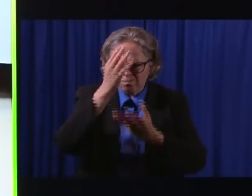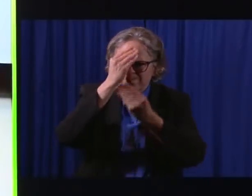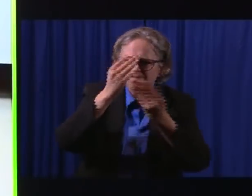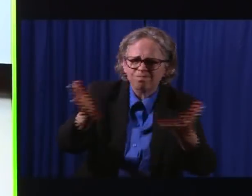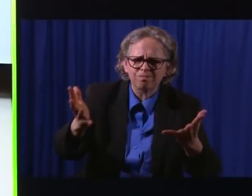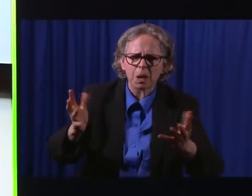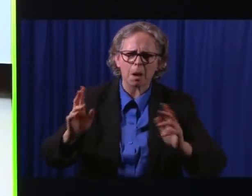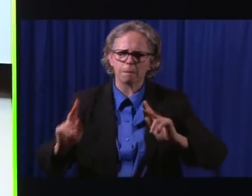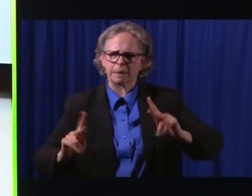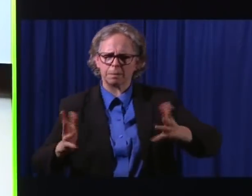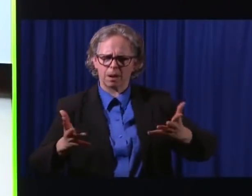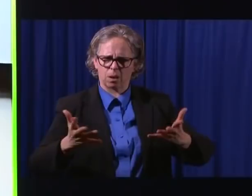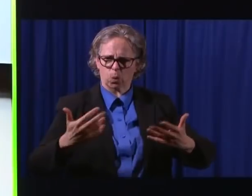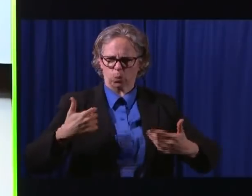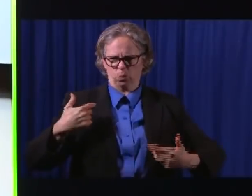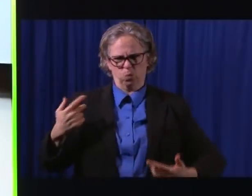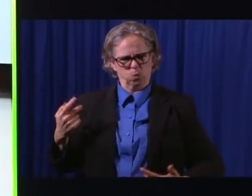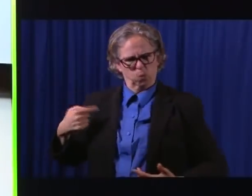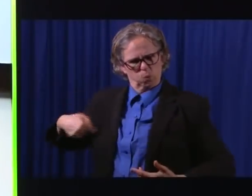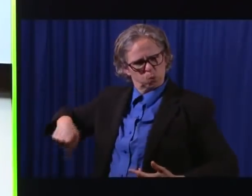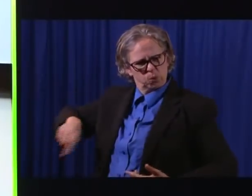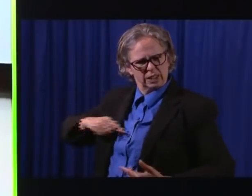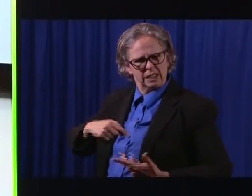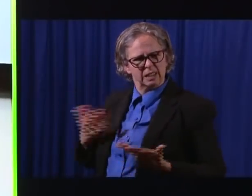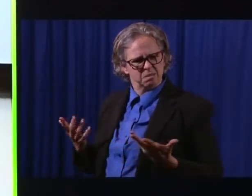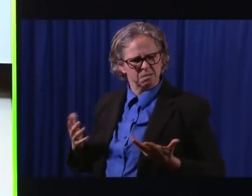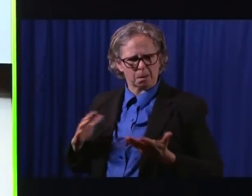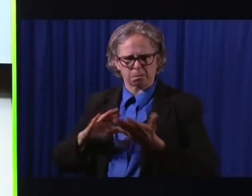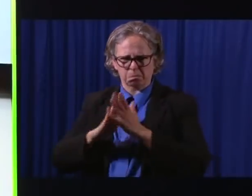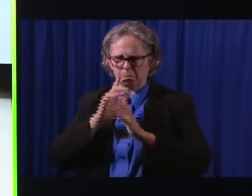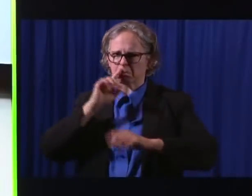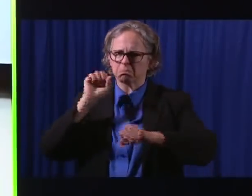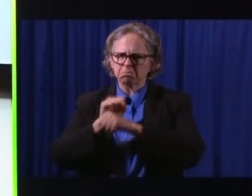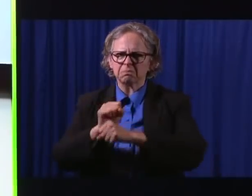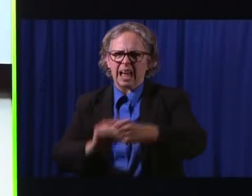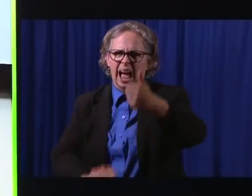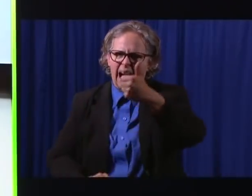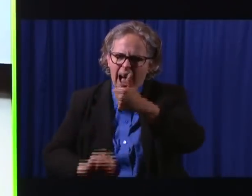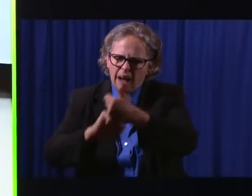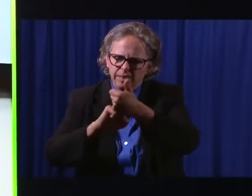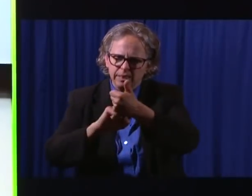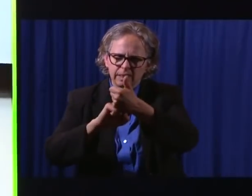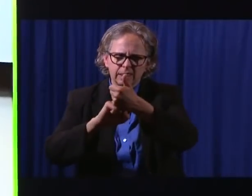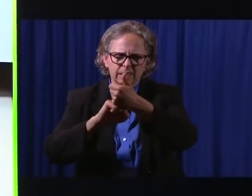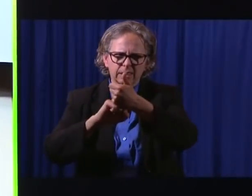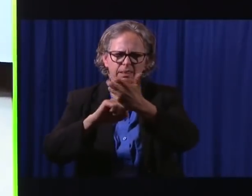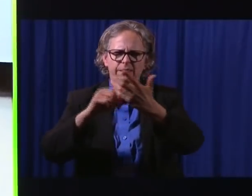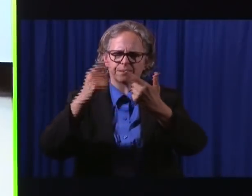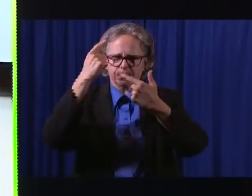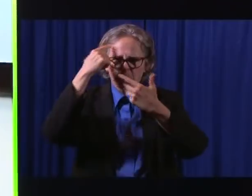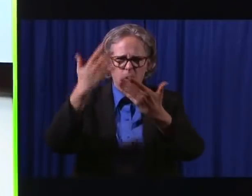actionable advocates that are exhibiting many of these statewide messages. So as